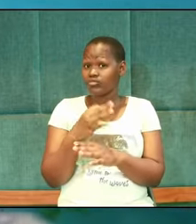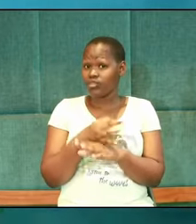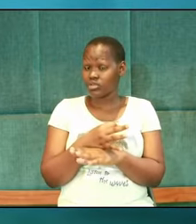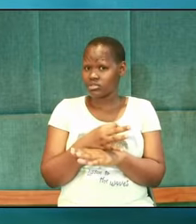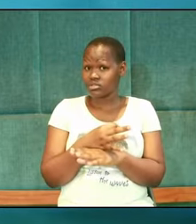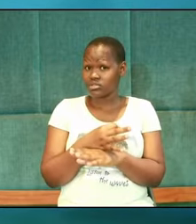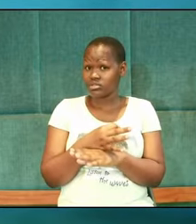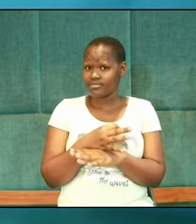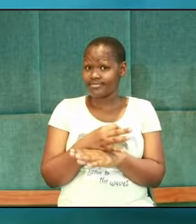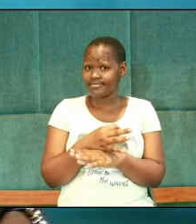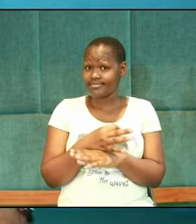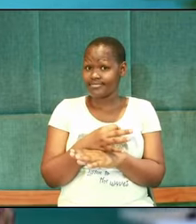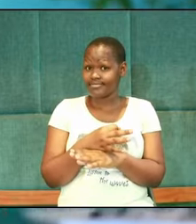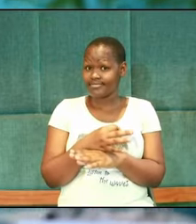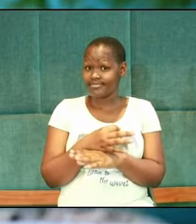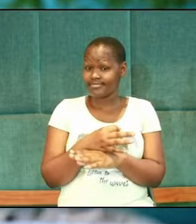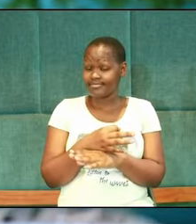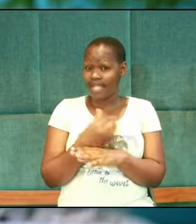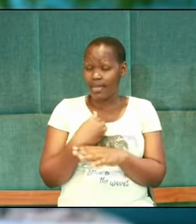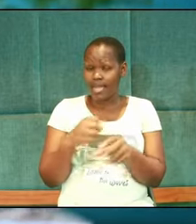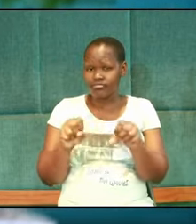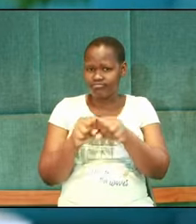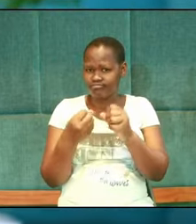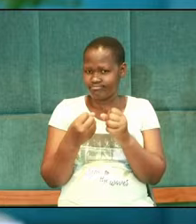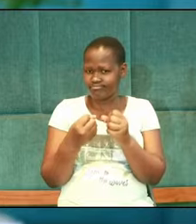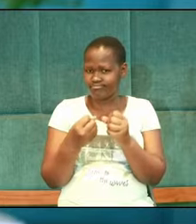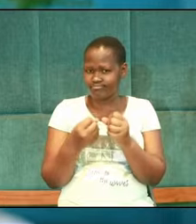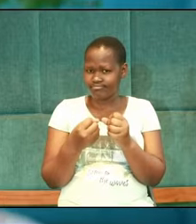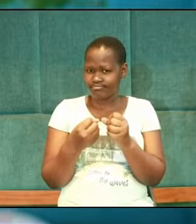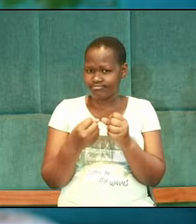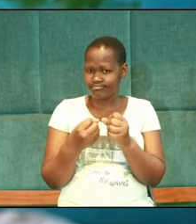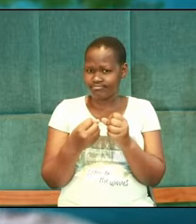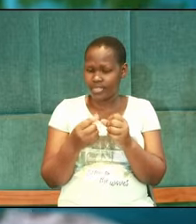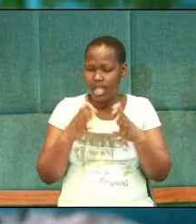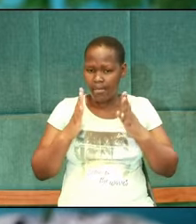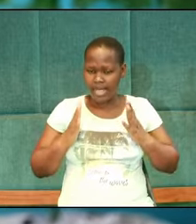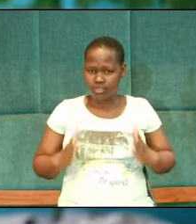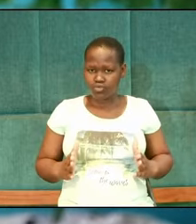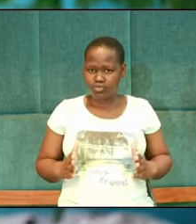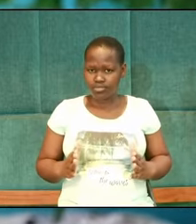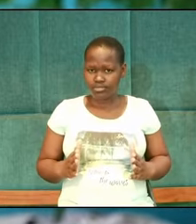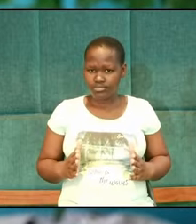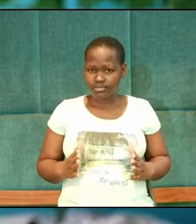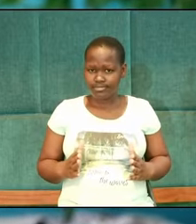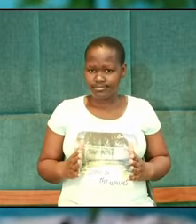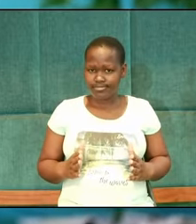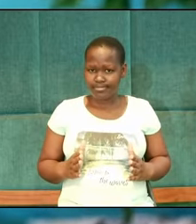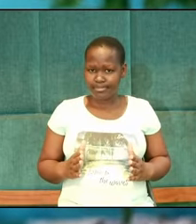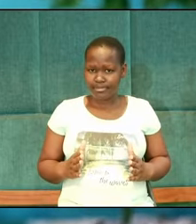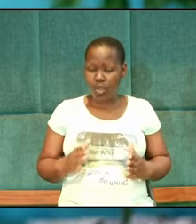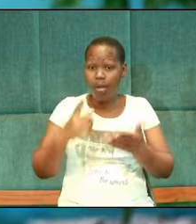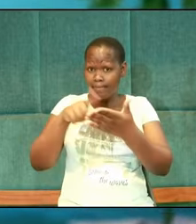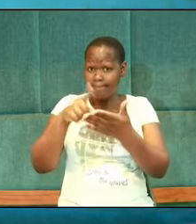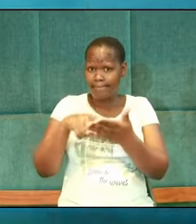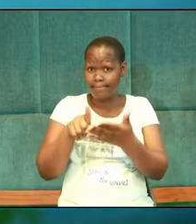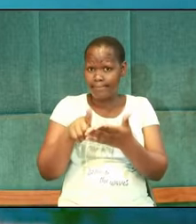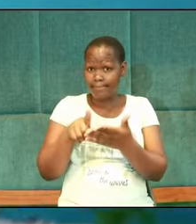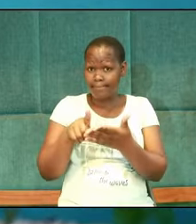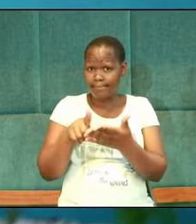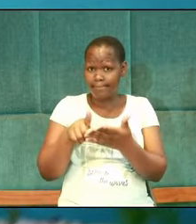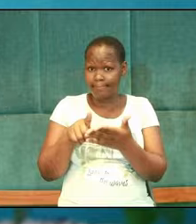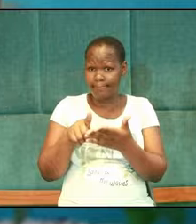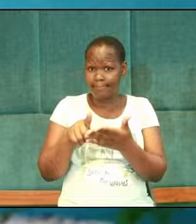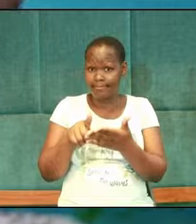it. Maybe it's too deep. Let me break it down. The pass mark is 50. When you